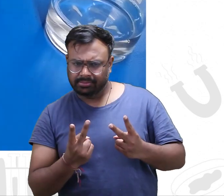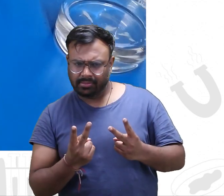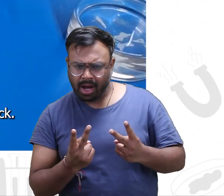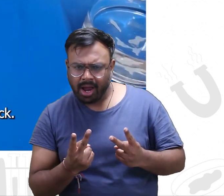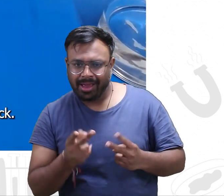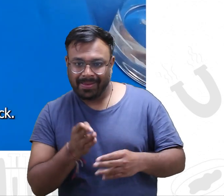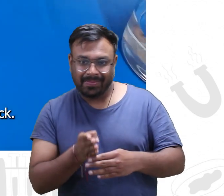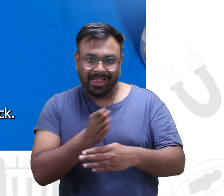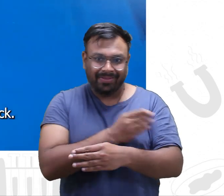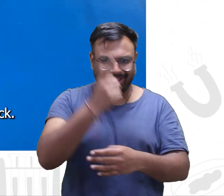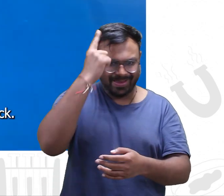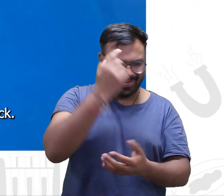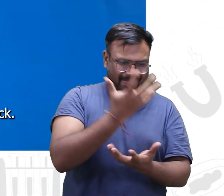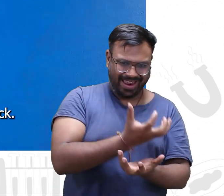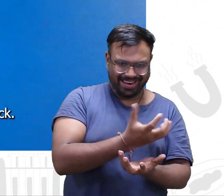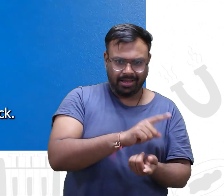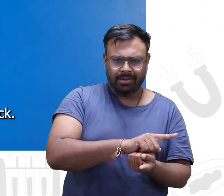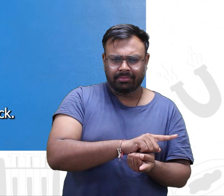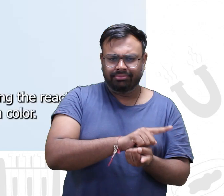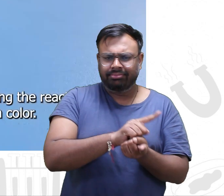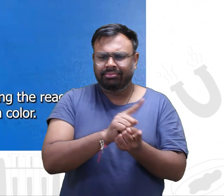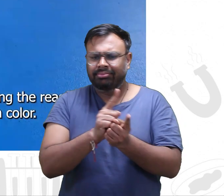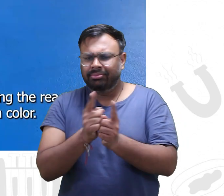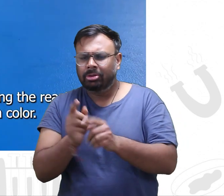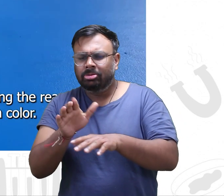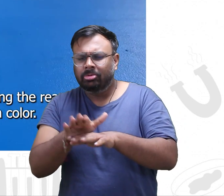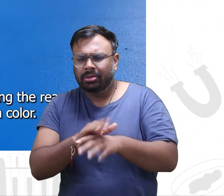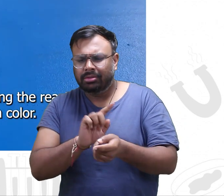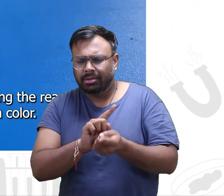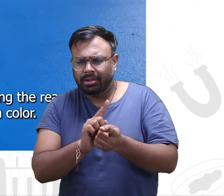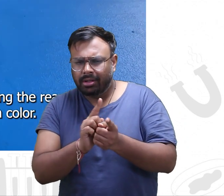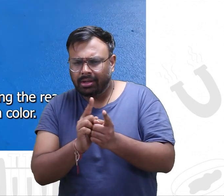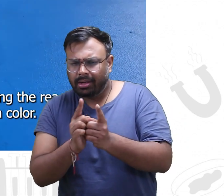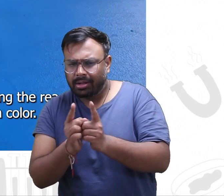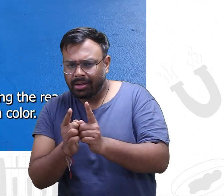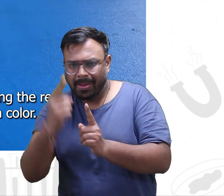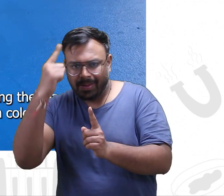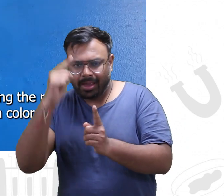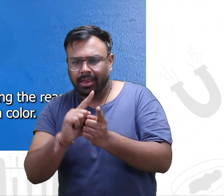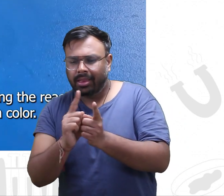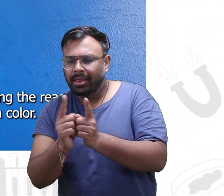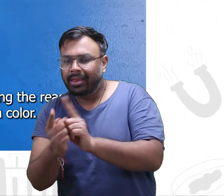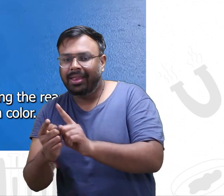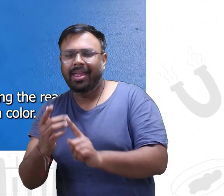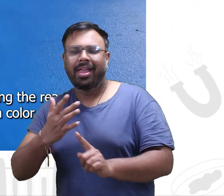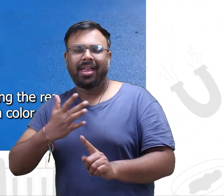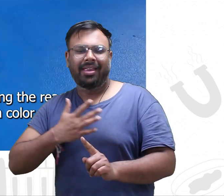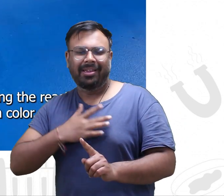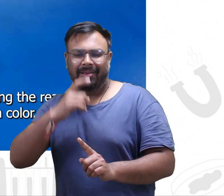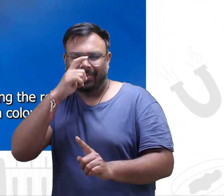solution. Before the reaction, copper oxide is black. Now, the acid starts to react with the copper